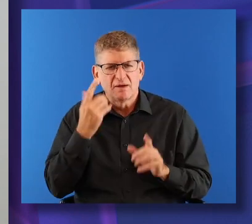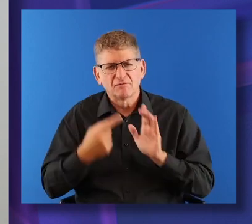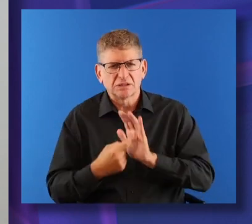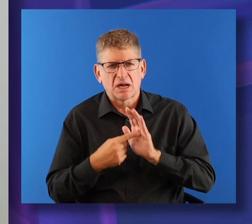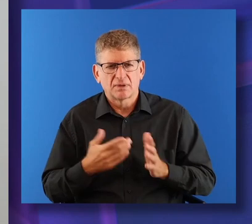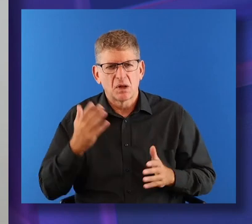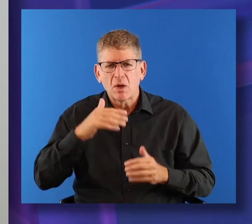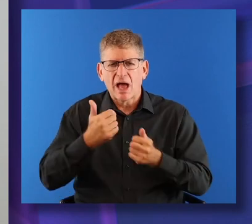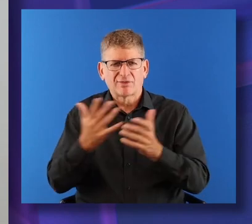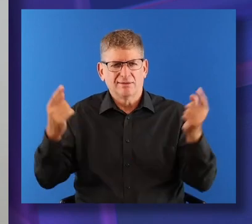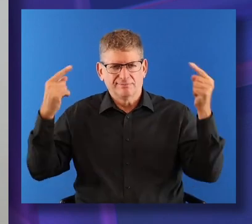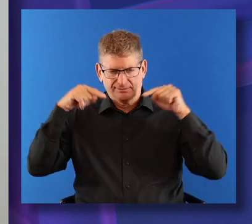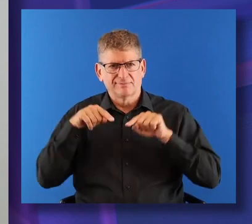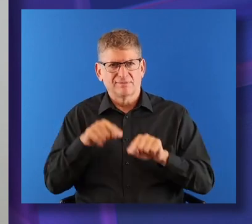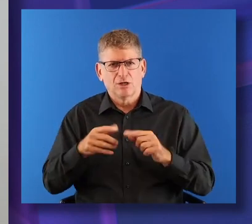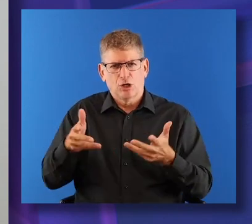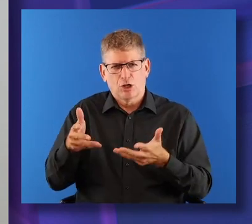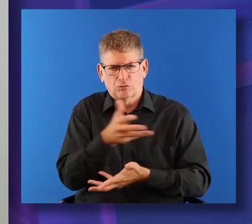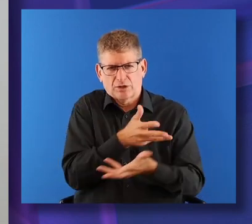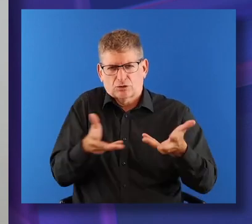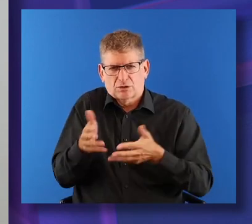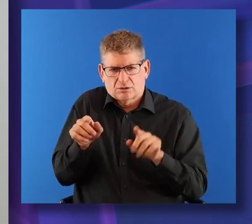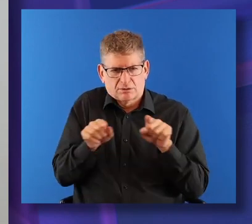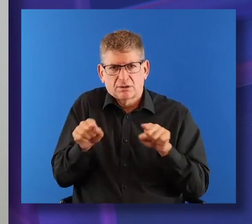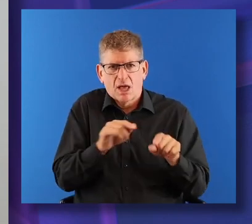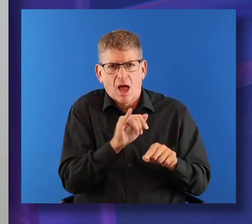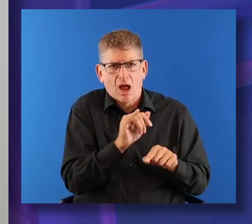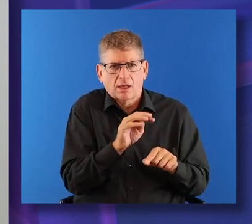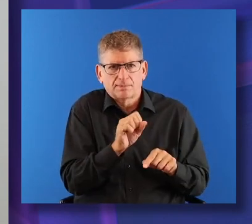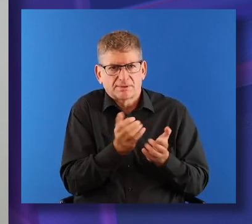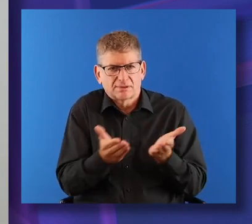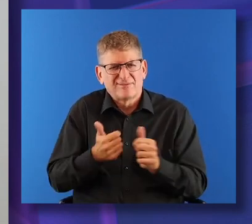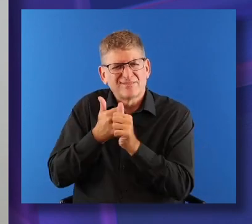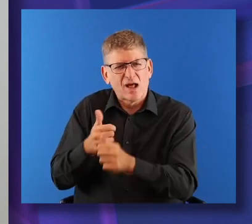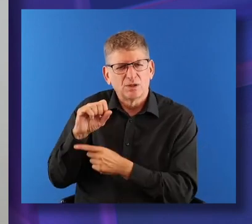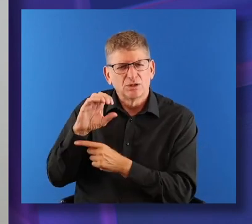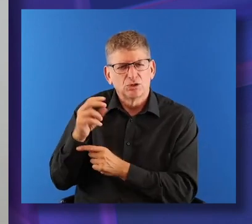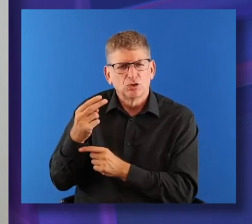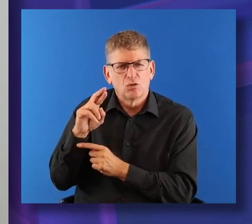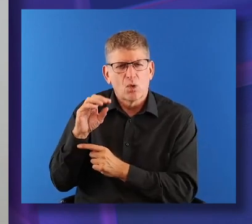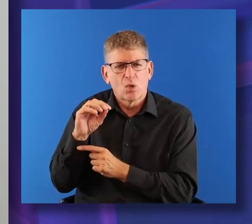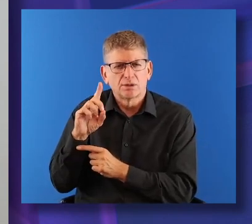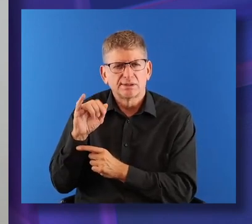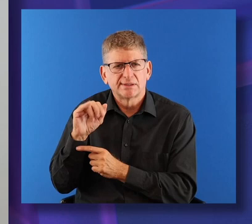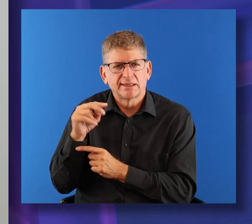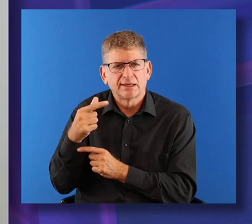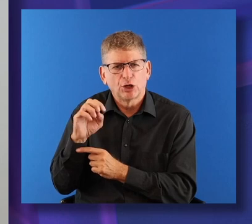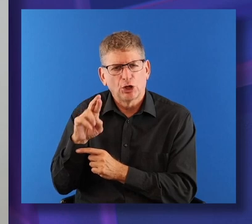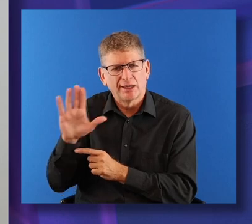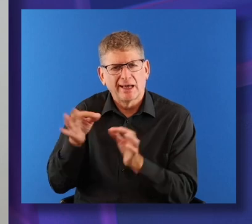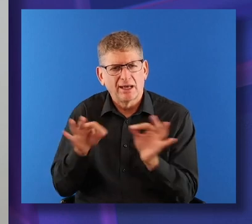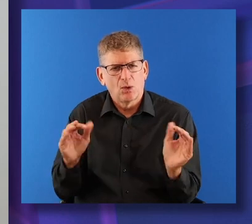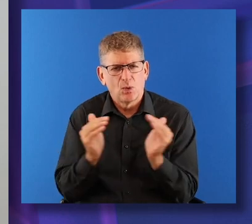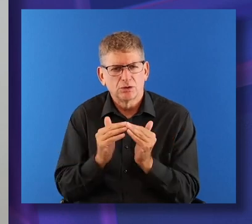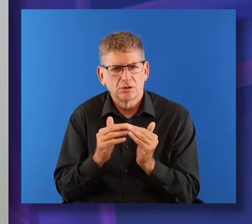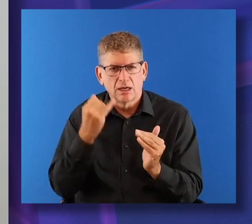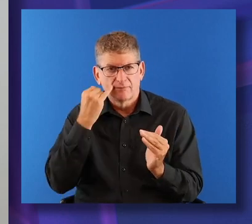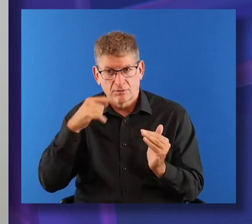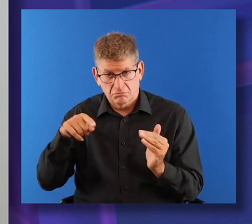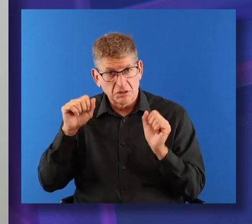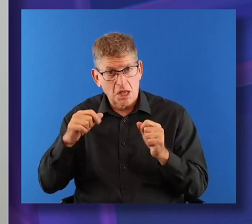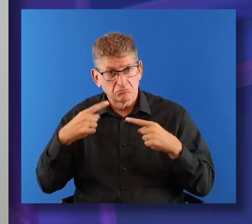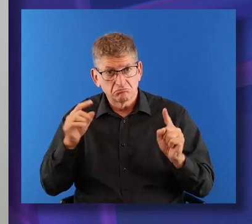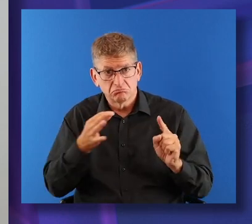the interactions between items according to the Schrödinger's equations. If we can successfully solve the equations, we will be able